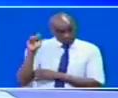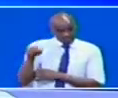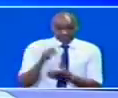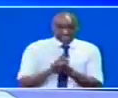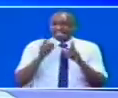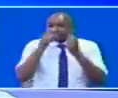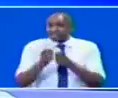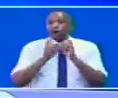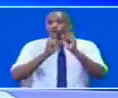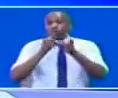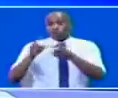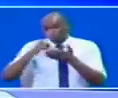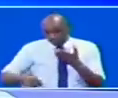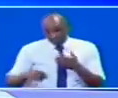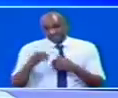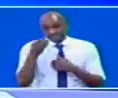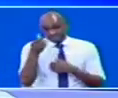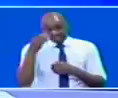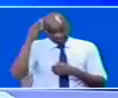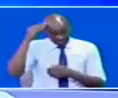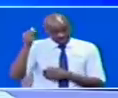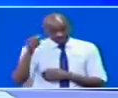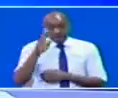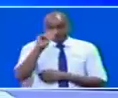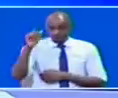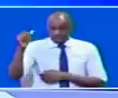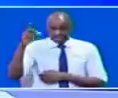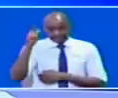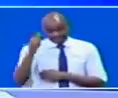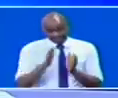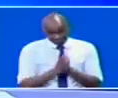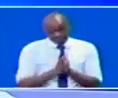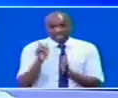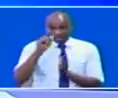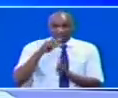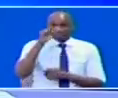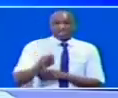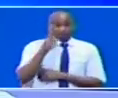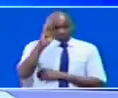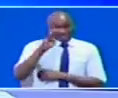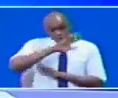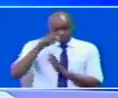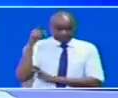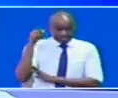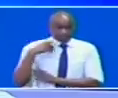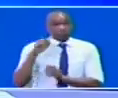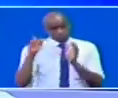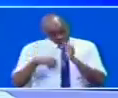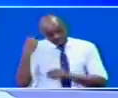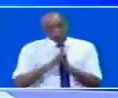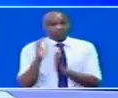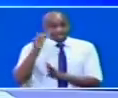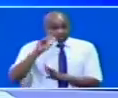teams awarded included Silver Bullets, who lifted the Nairobi Regional League, South B All-Stars, who were winners of Nairobi County